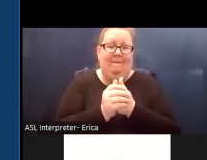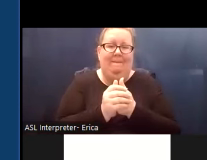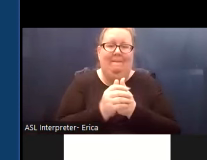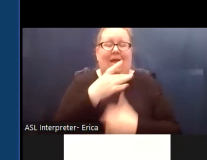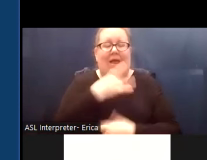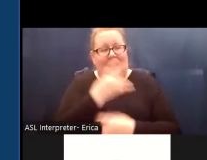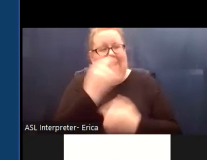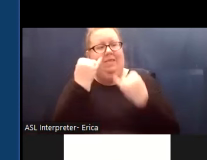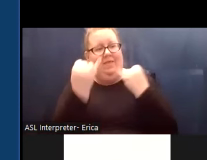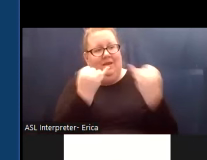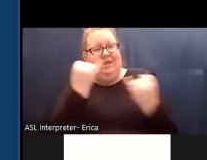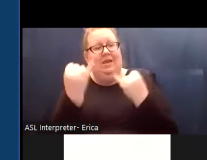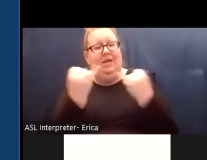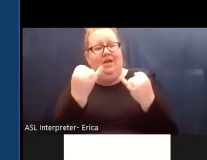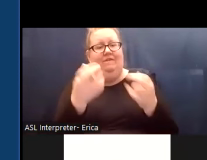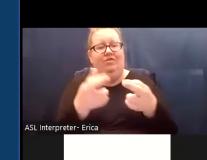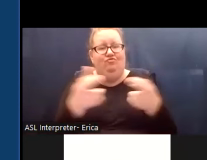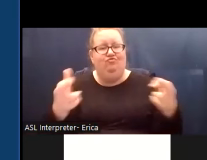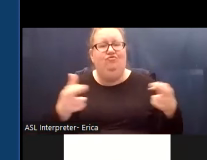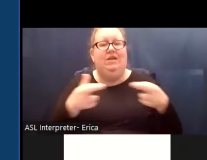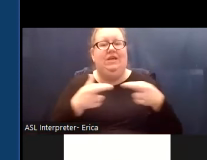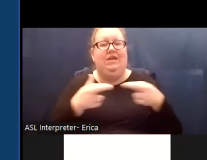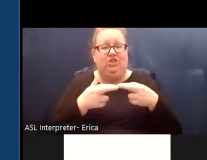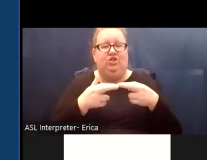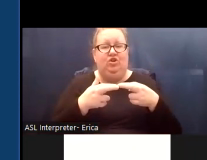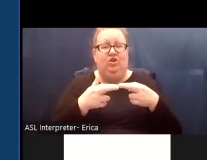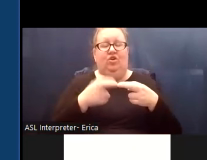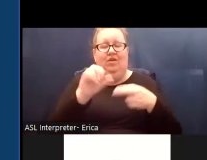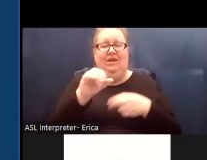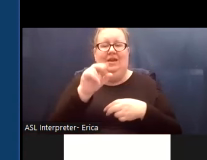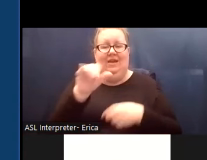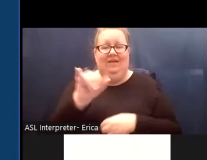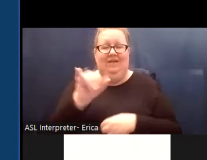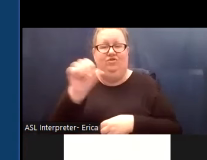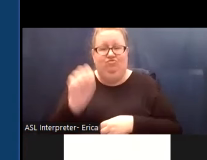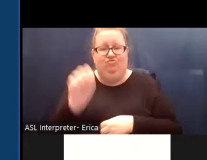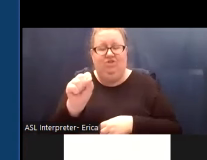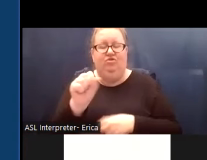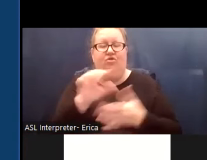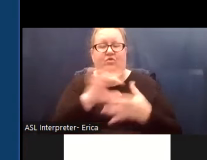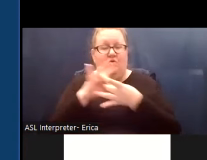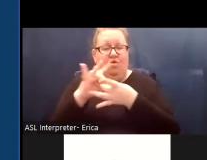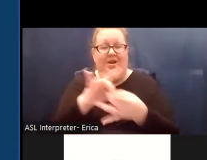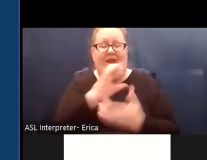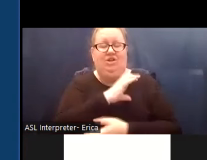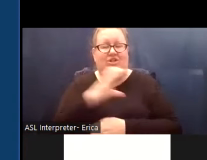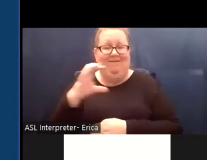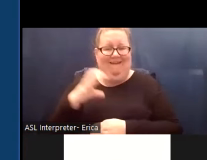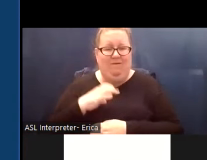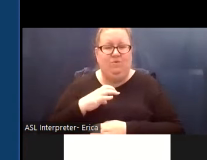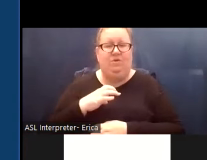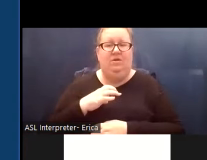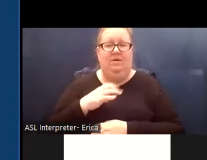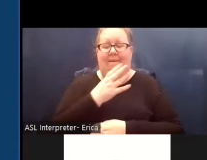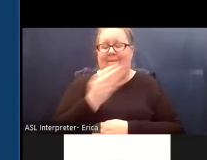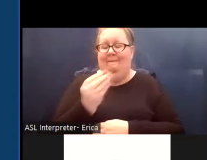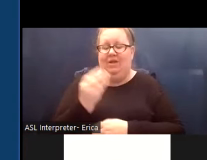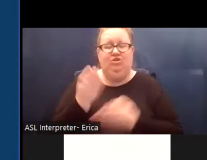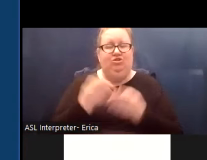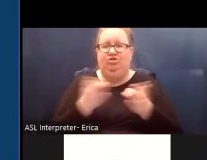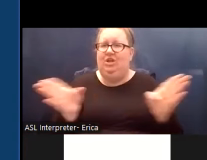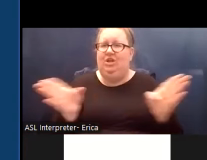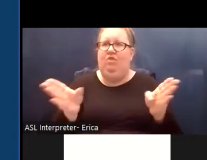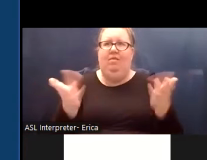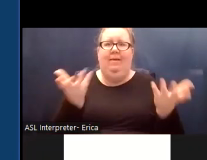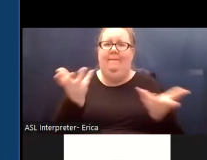the Regional Infrastructure Coordination Council, and just in general, you know,